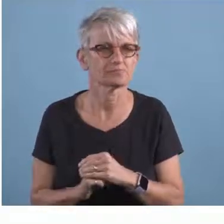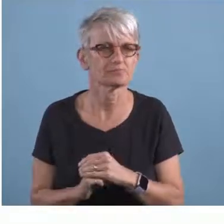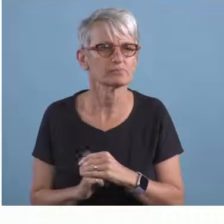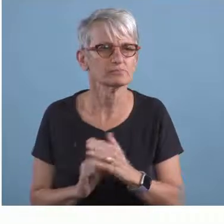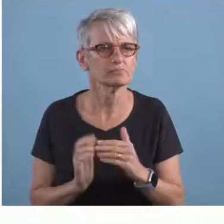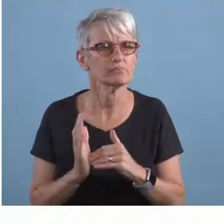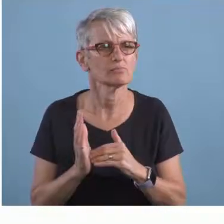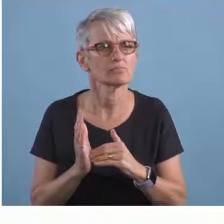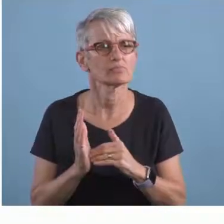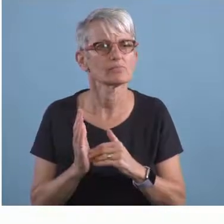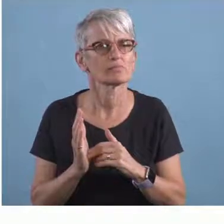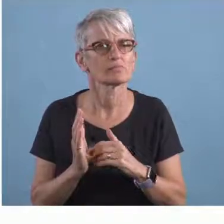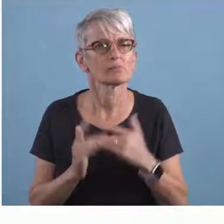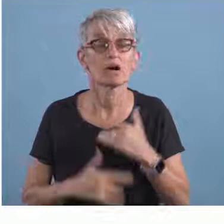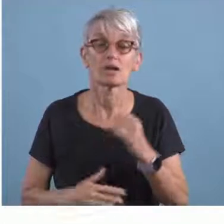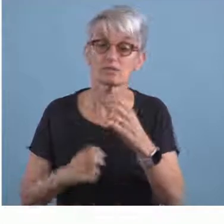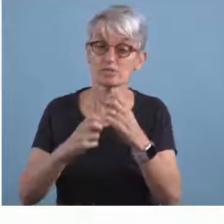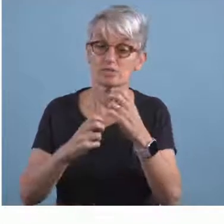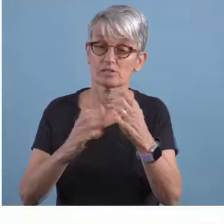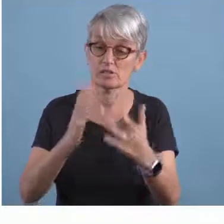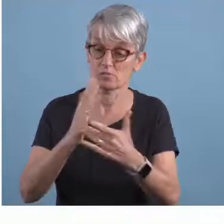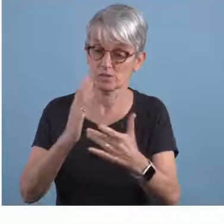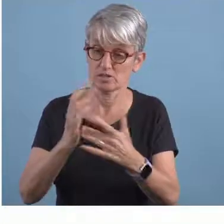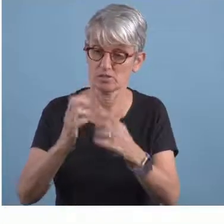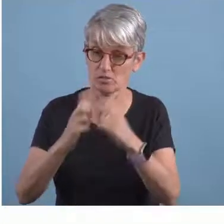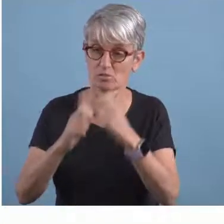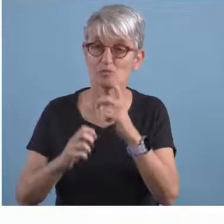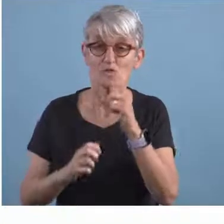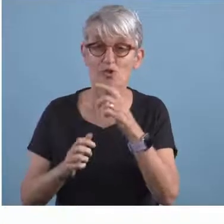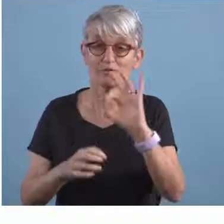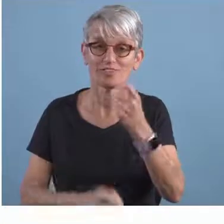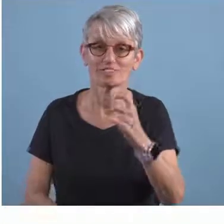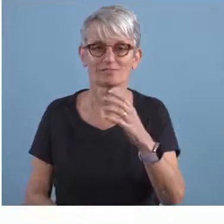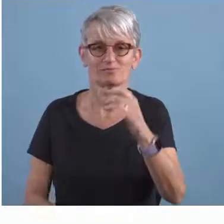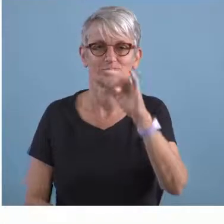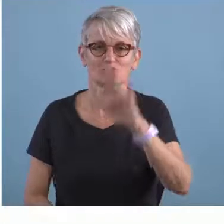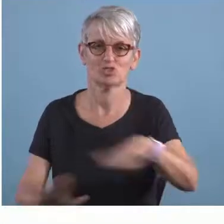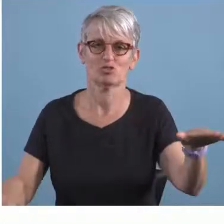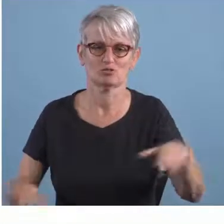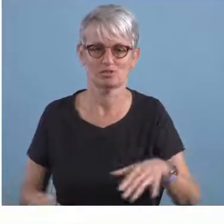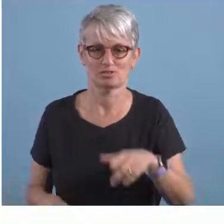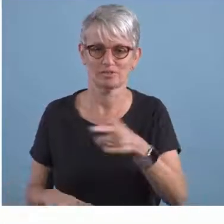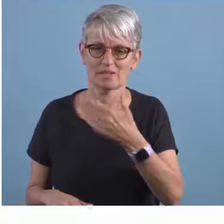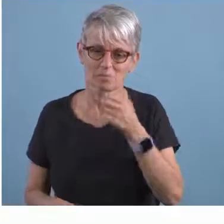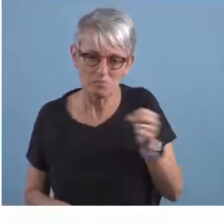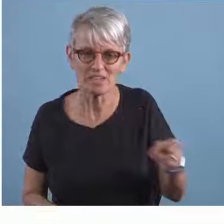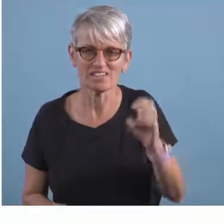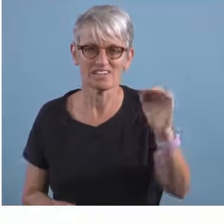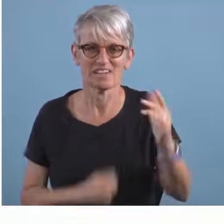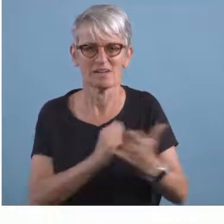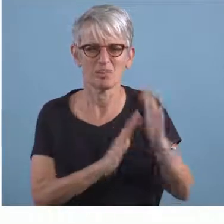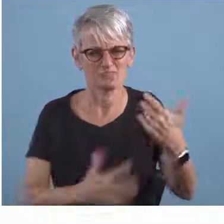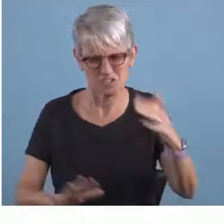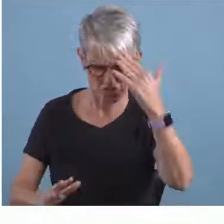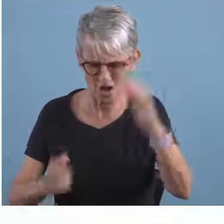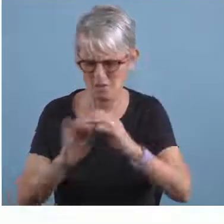when there are technology issues, the kids fix it. They fix it faster than the e-helper can. They know exactly what to do.